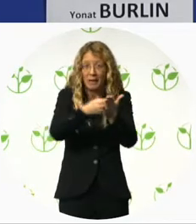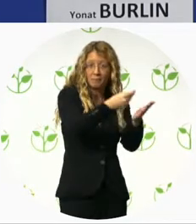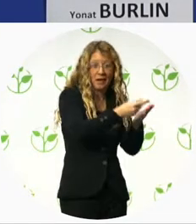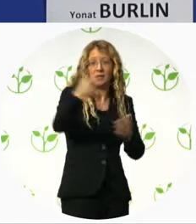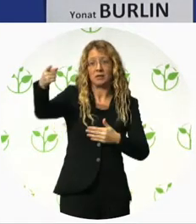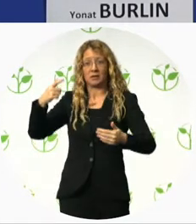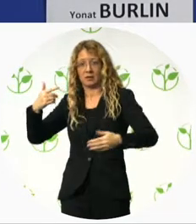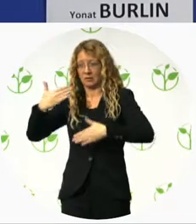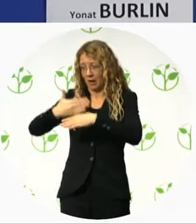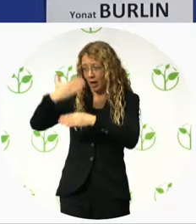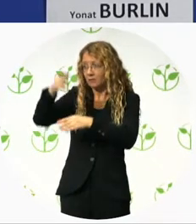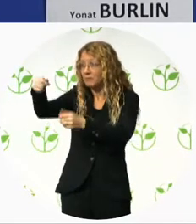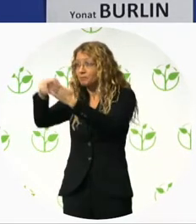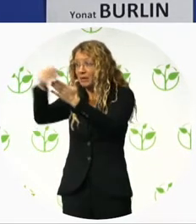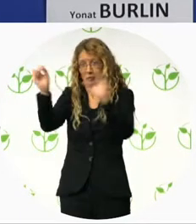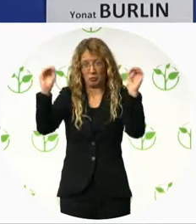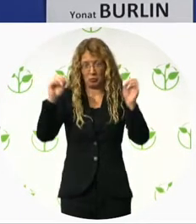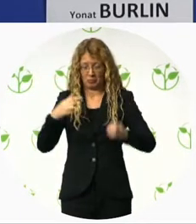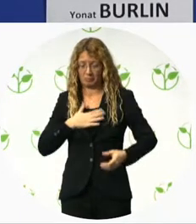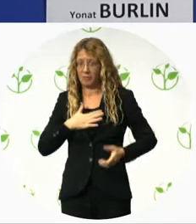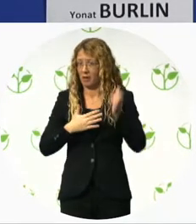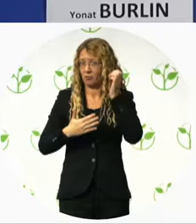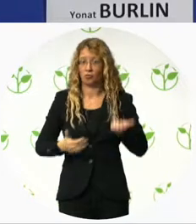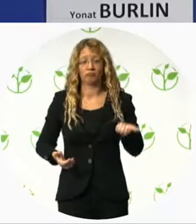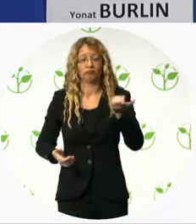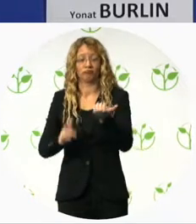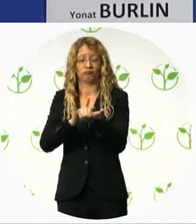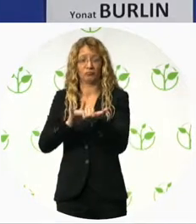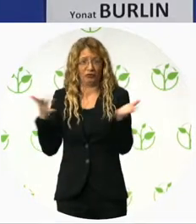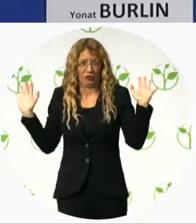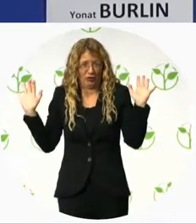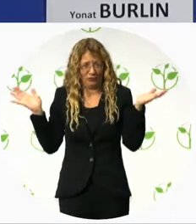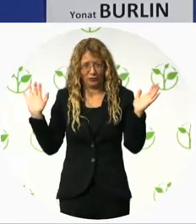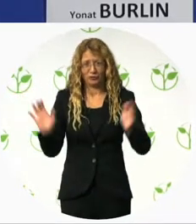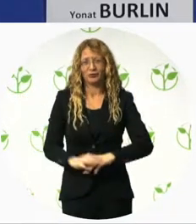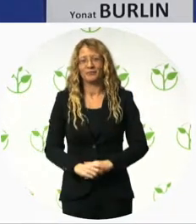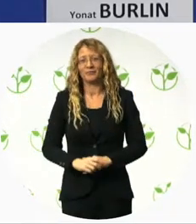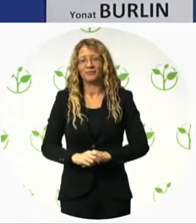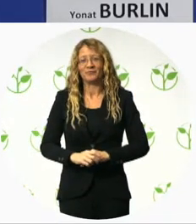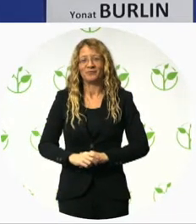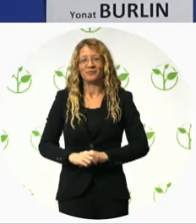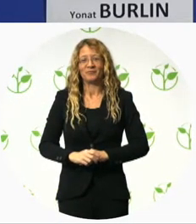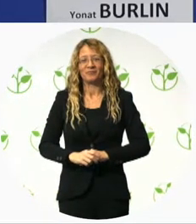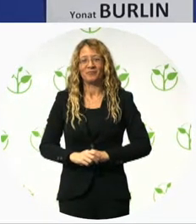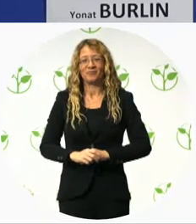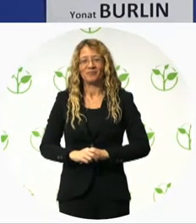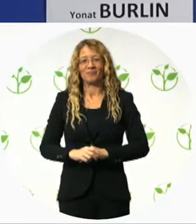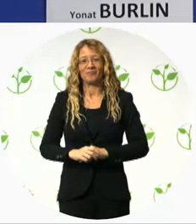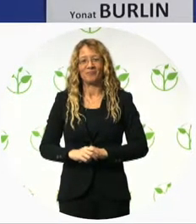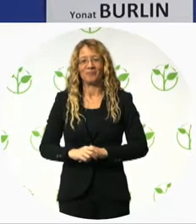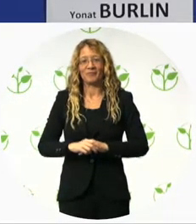Impact. Our main impact on accessibility for live shows is that we're changing the standards of the entertainment